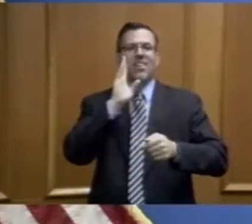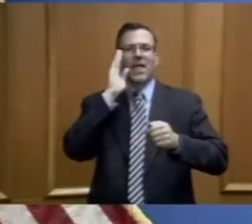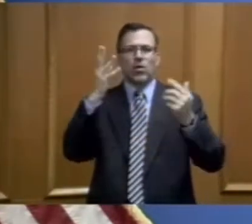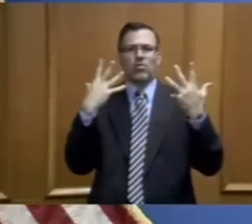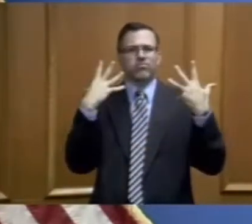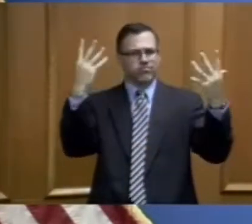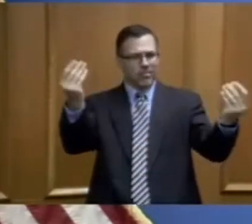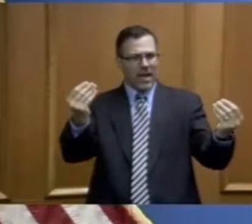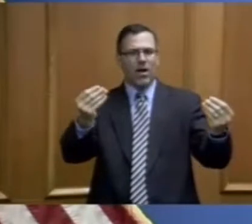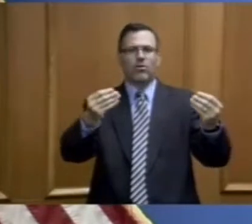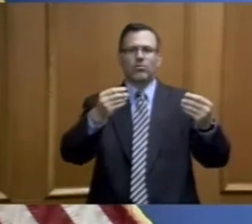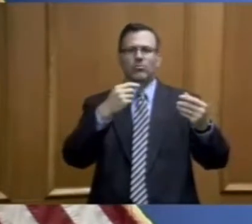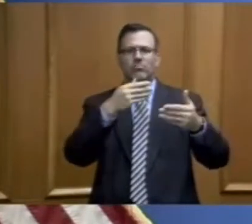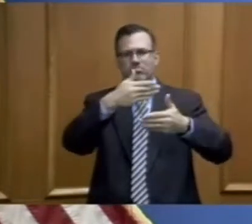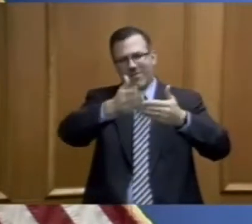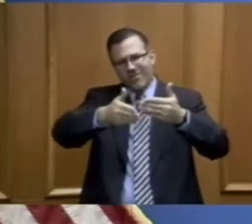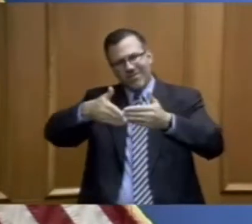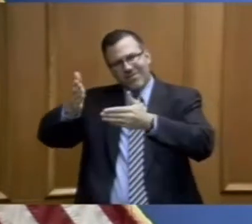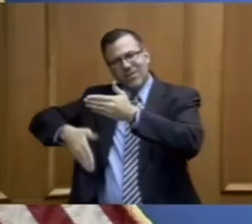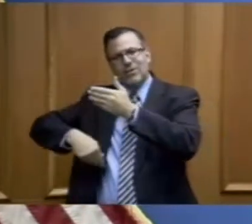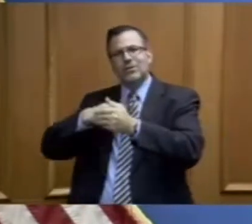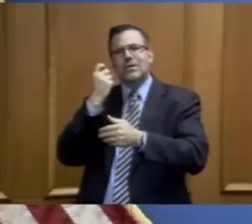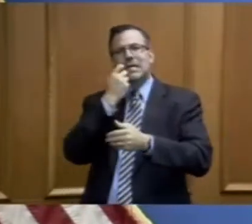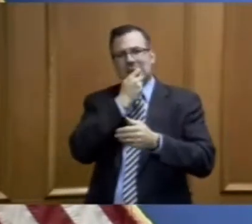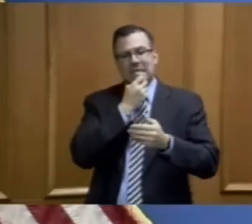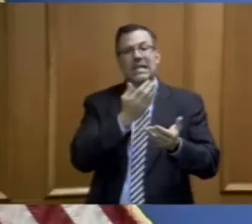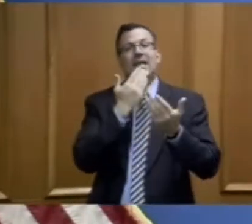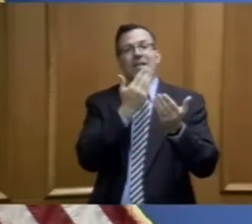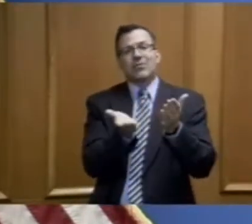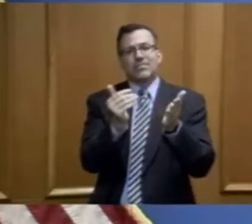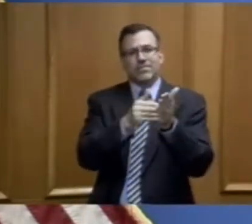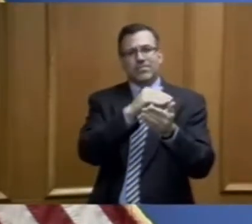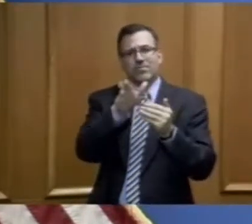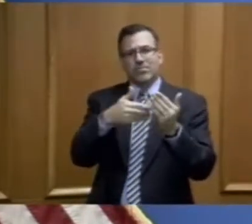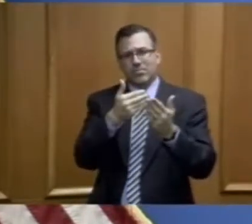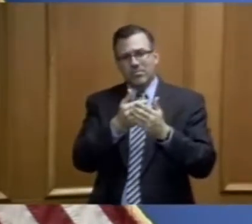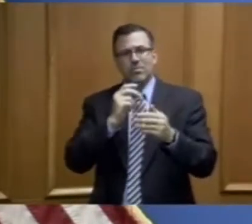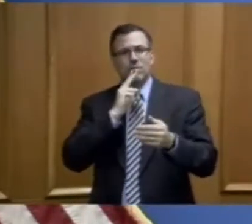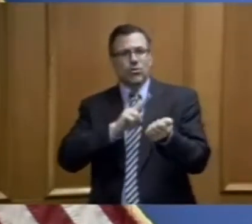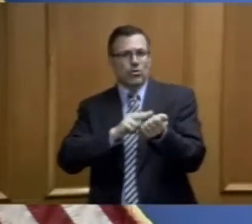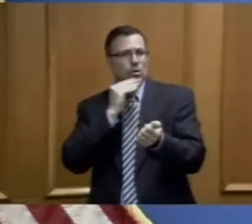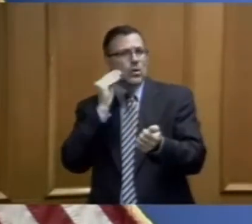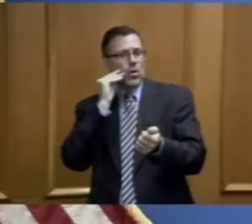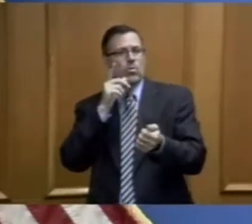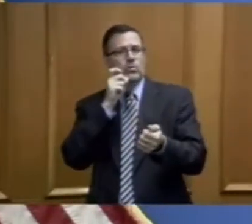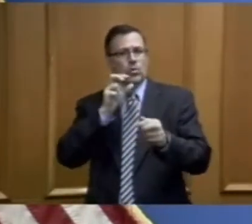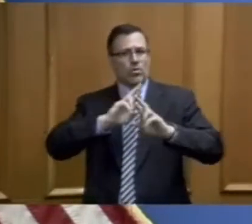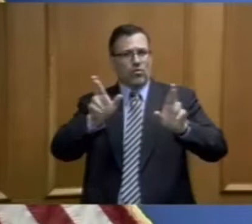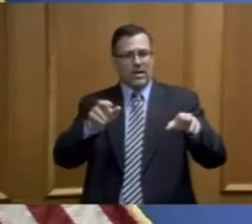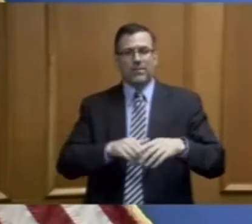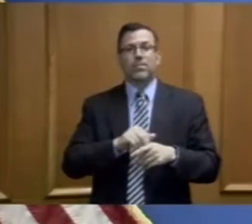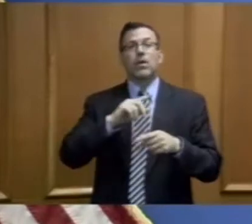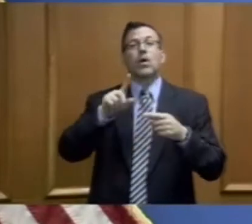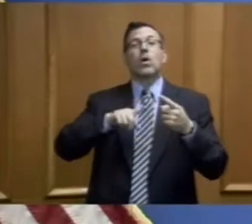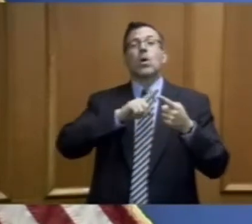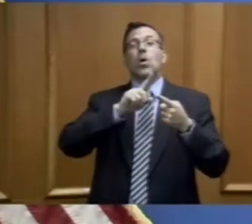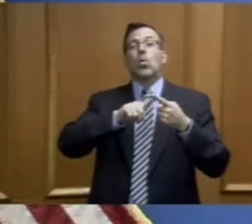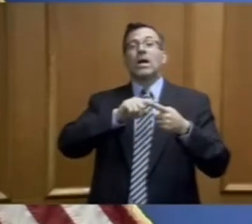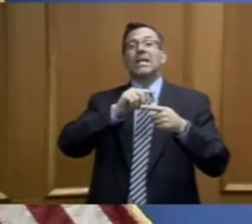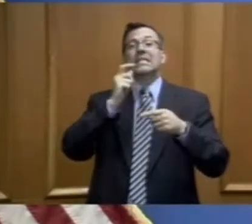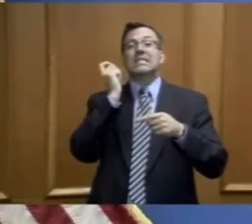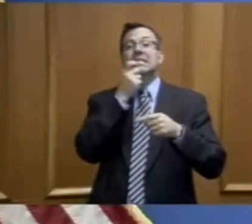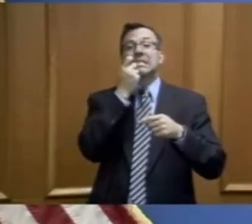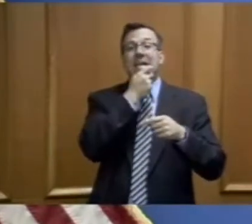week to finalize those. So thank you again to all the facilities who have stepped up to do that. And then once that mass testing